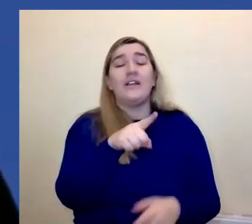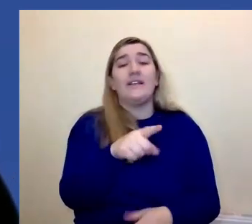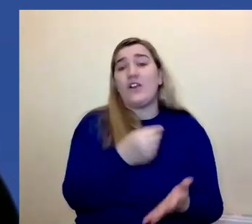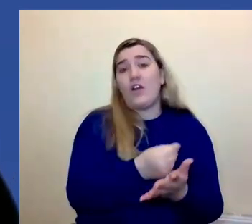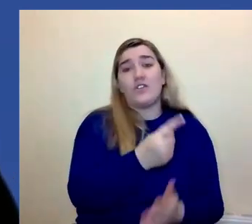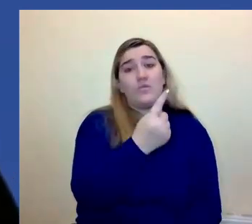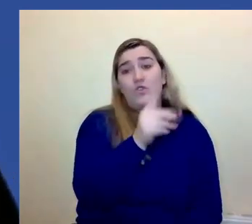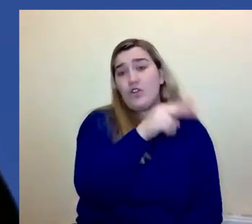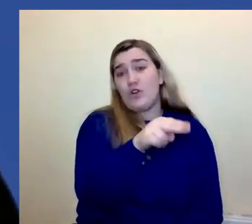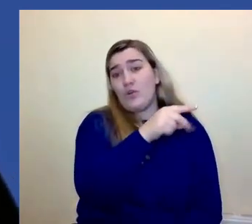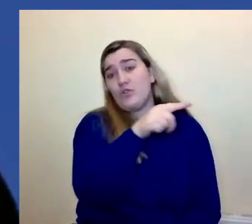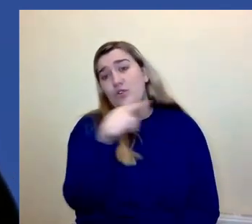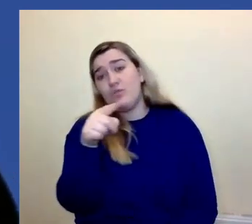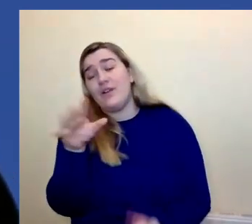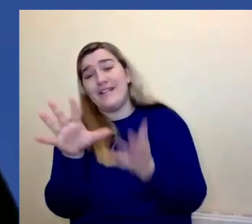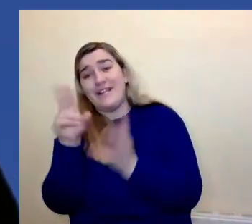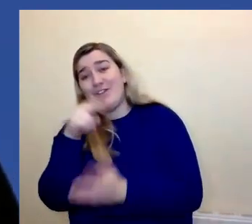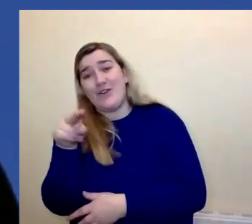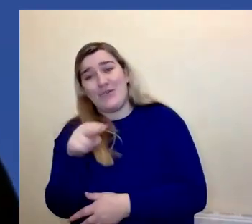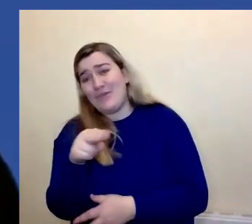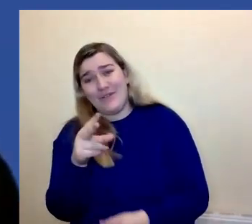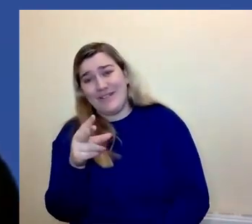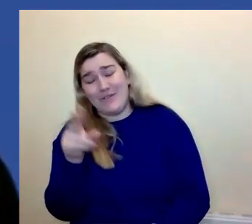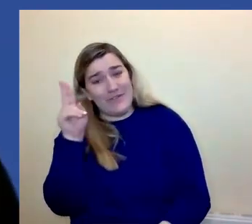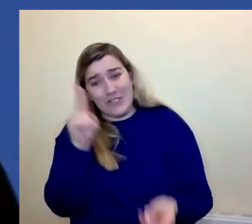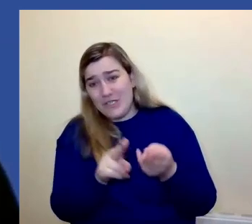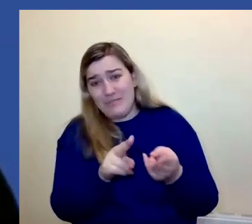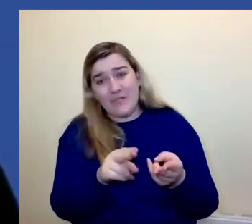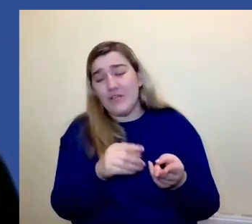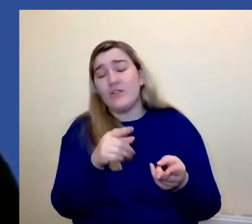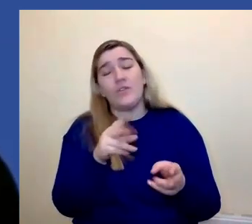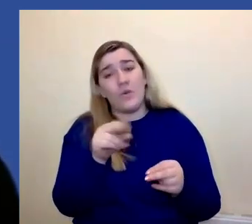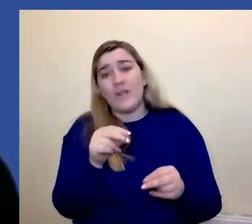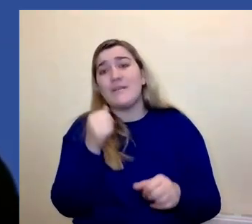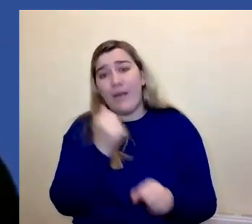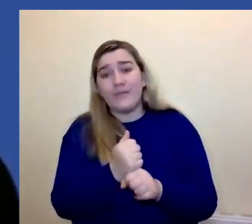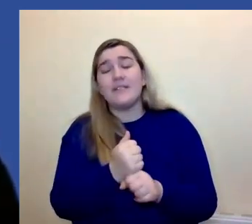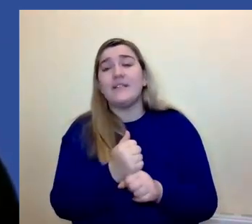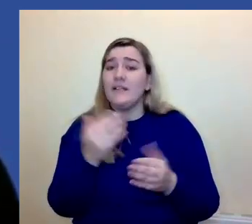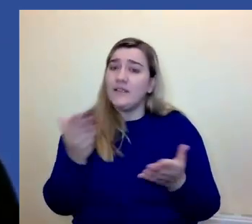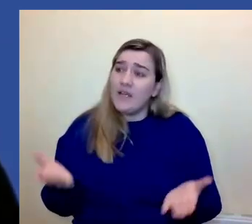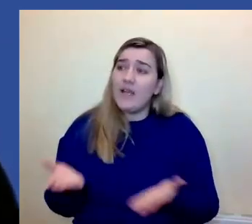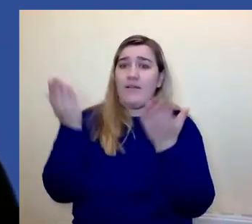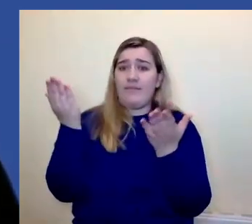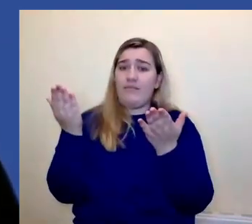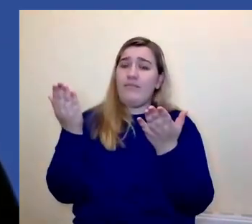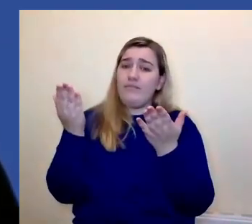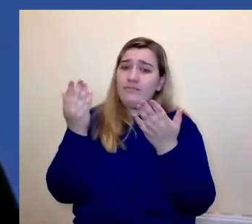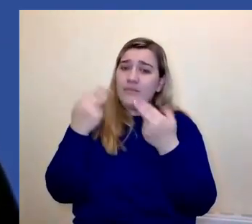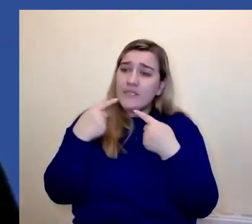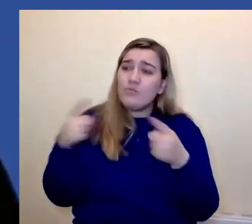and €10 to become a member. It's really about amplifying the voice of people with an intellectual disability and